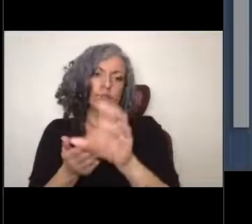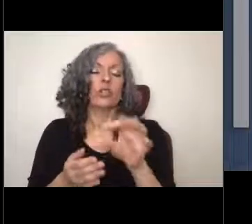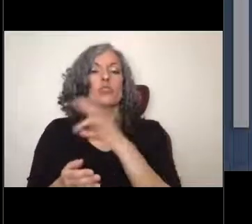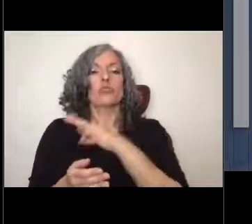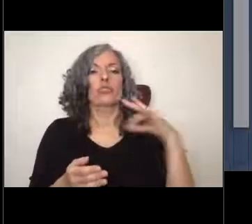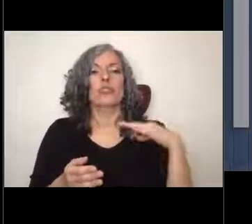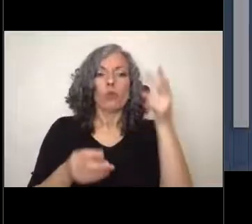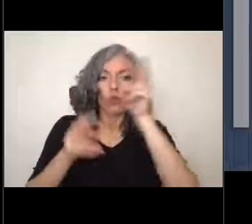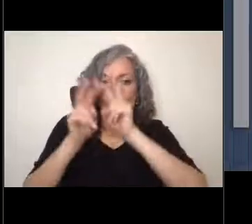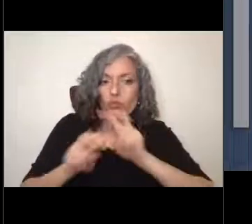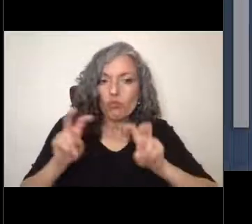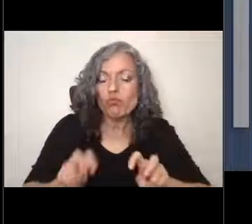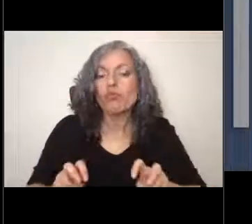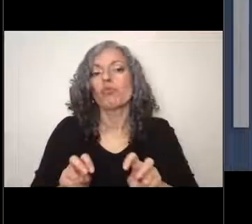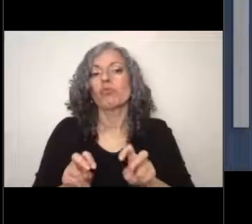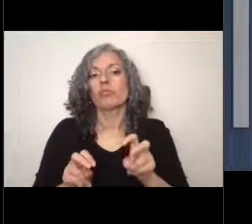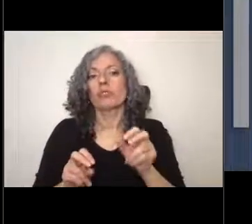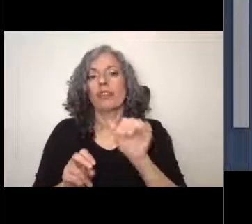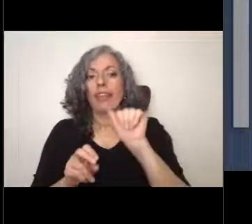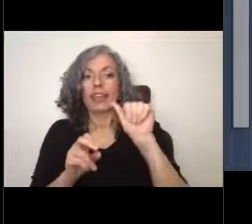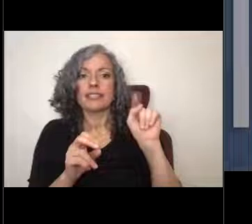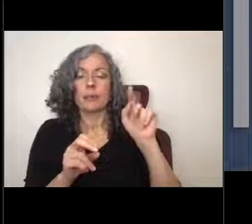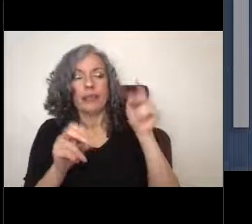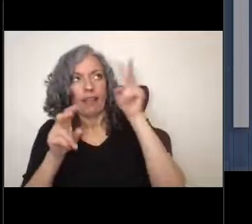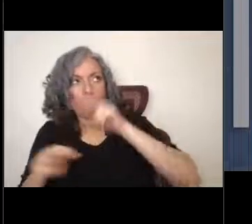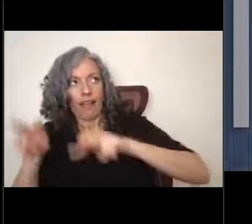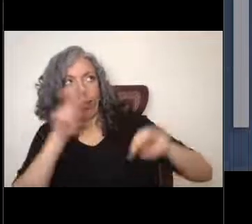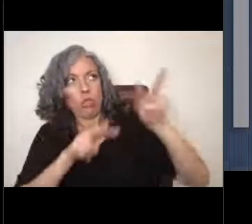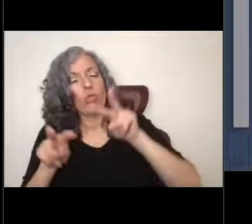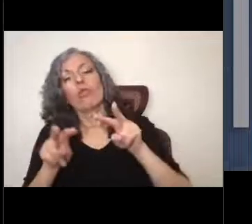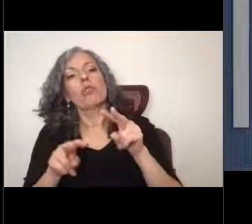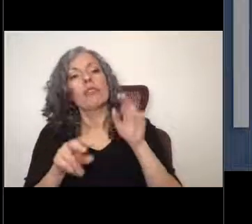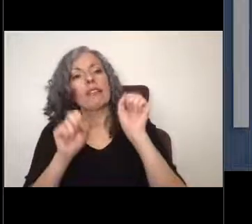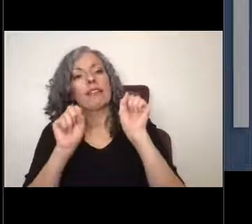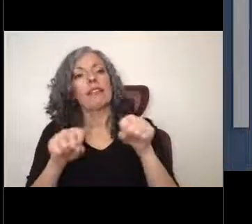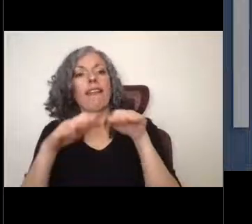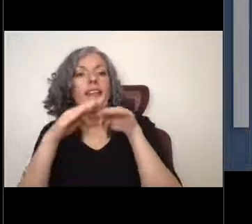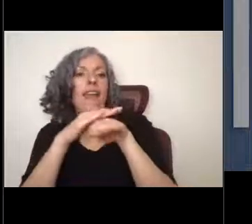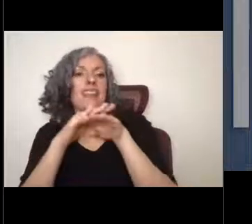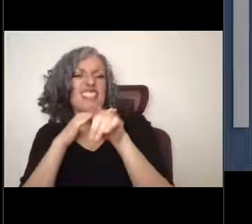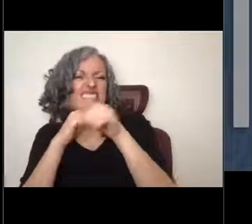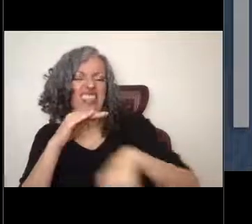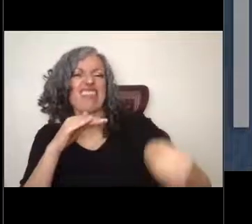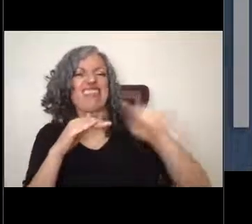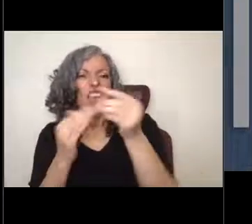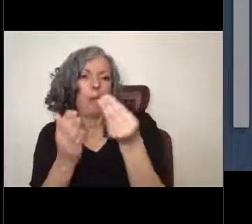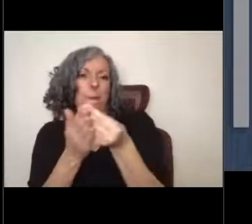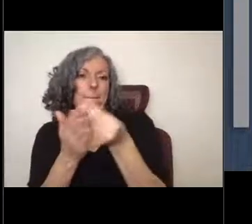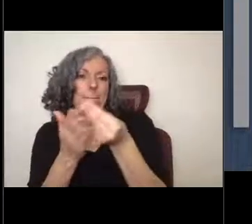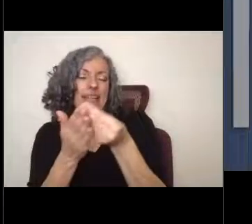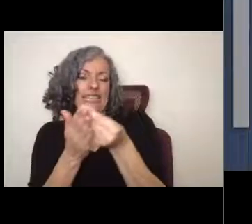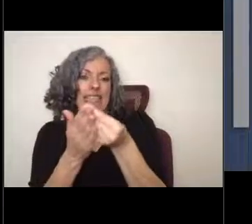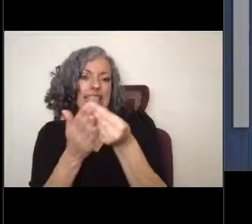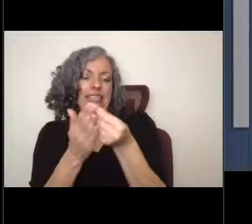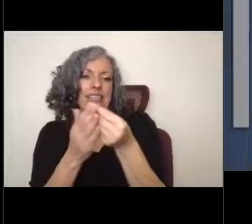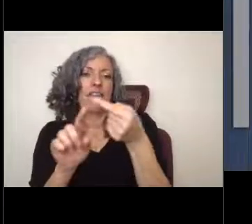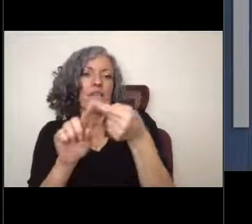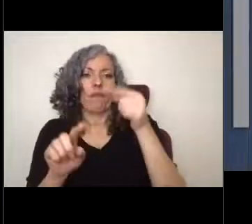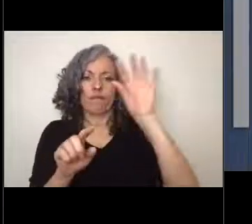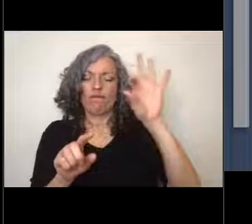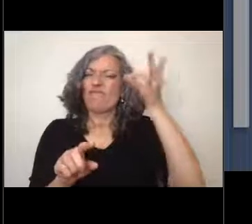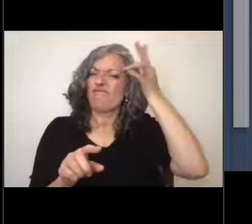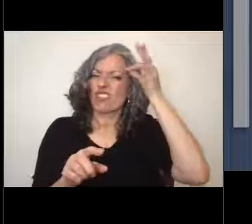into whether our ATP applicants who can't fund could potentially access these federal funds. And